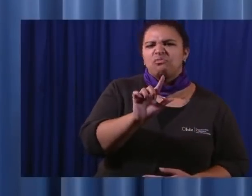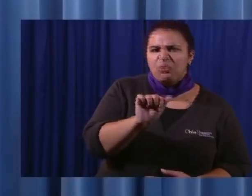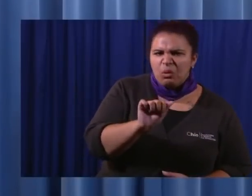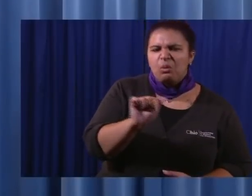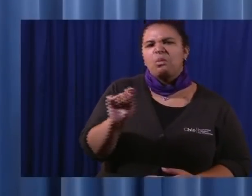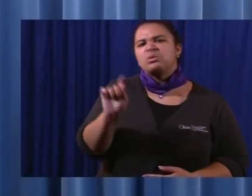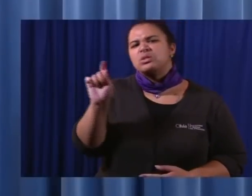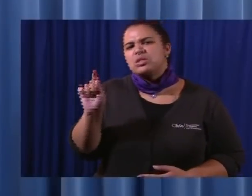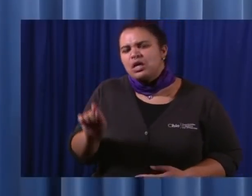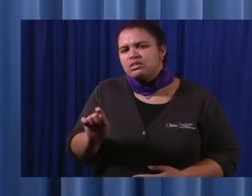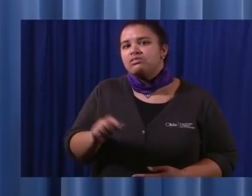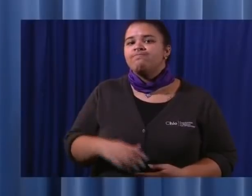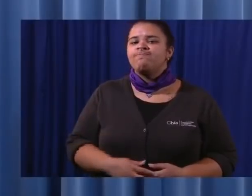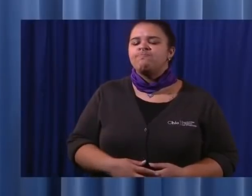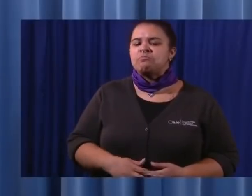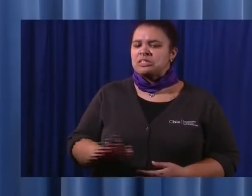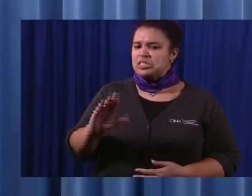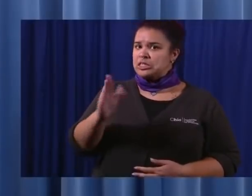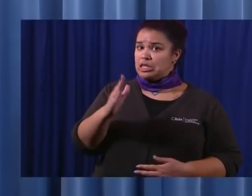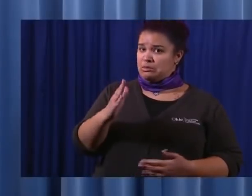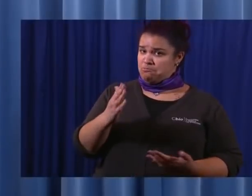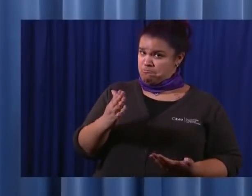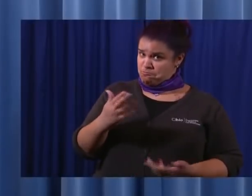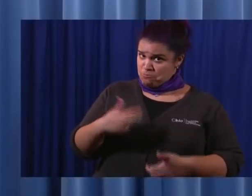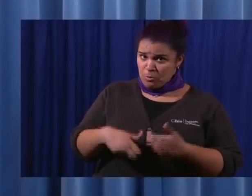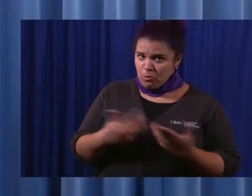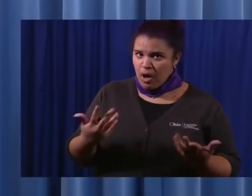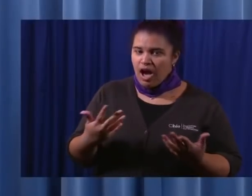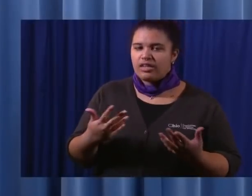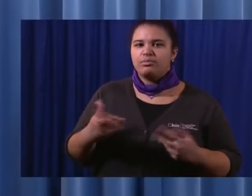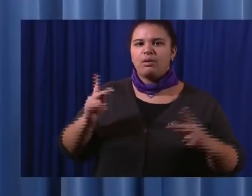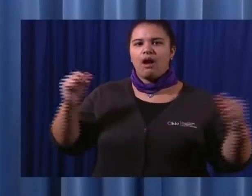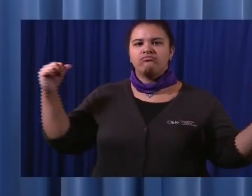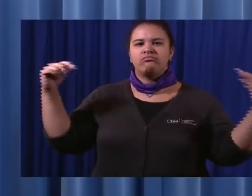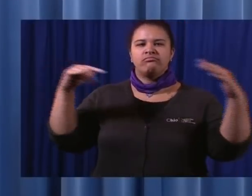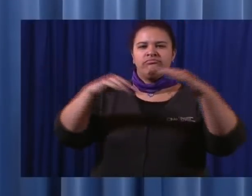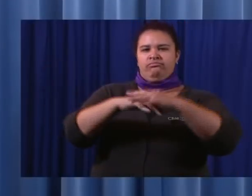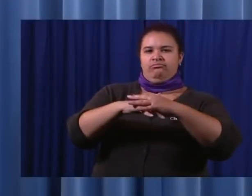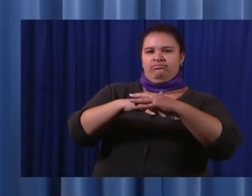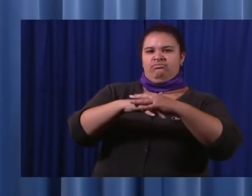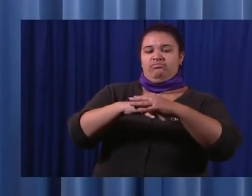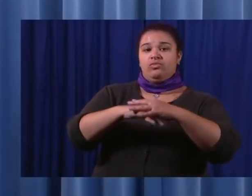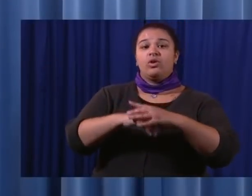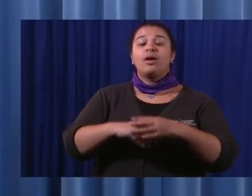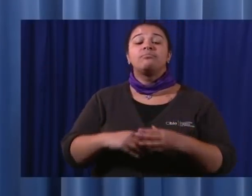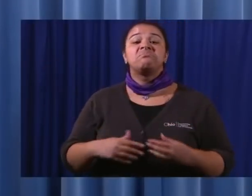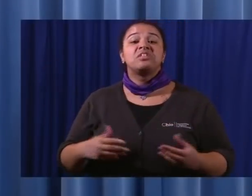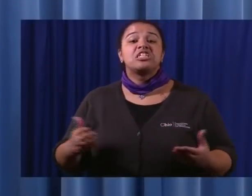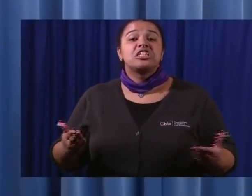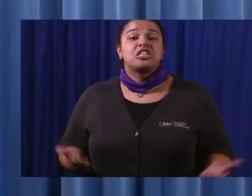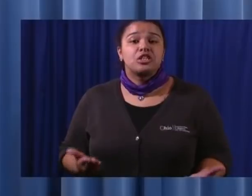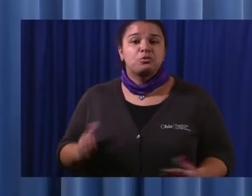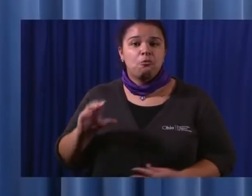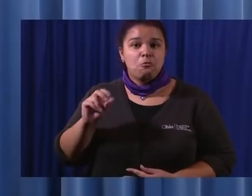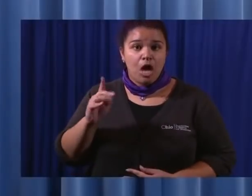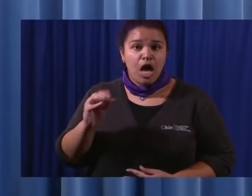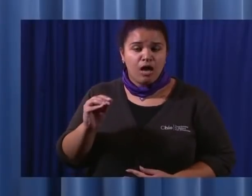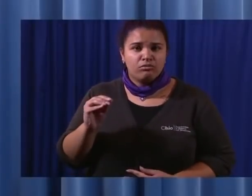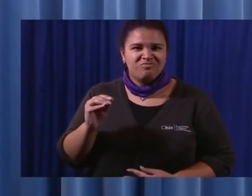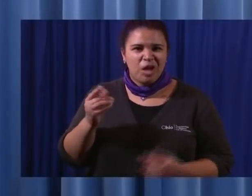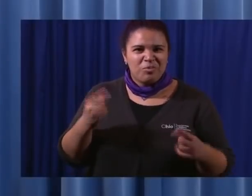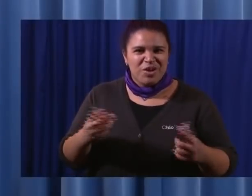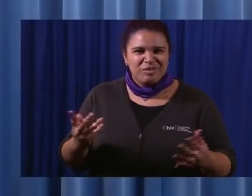problem. Through the protesters that were here in Columbus and several cities in Ohio, perhaps